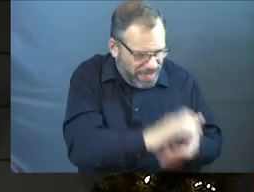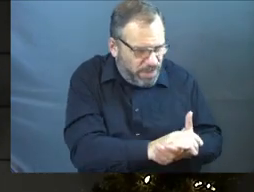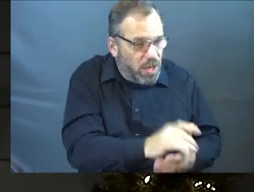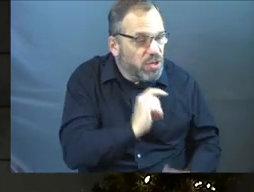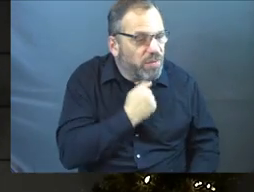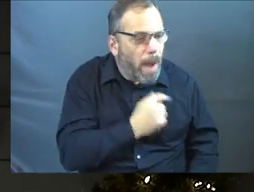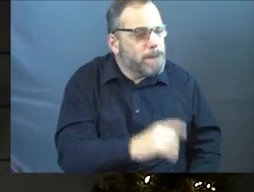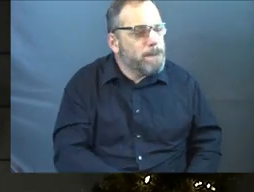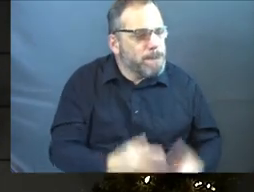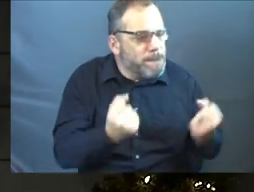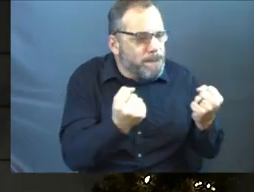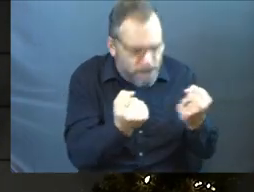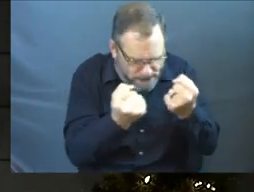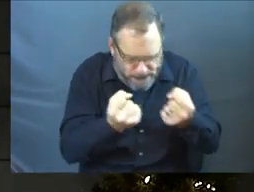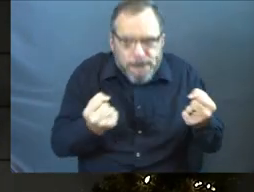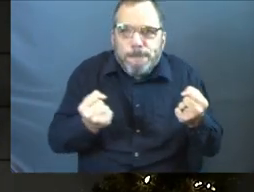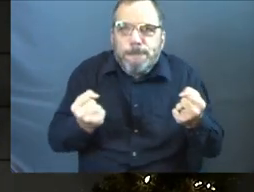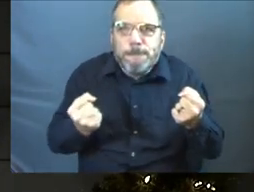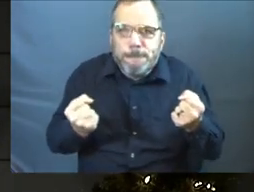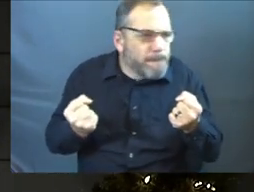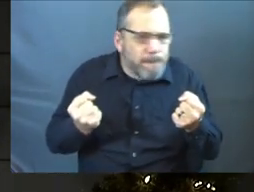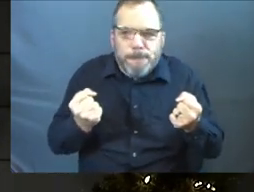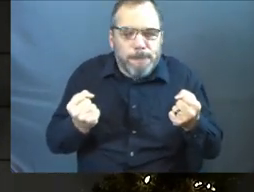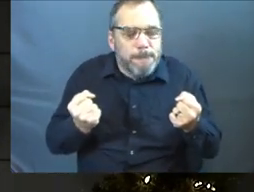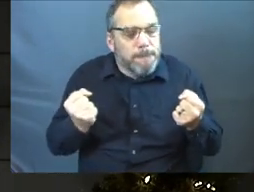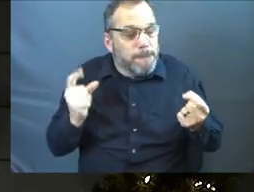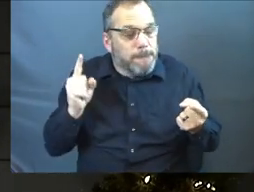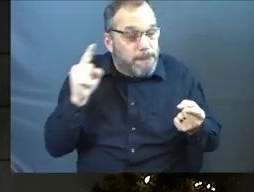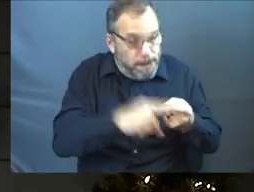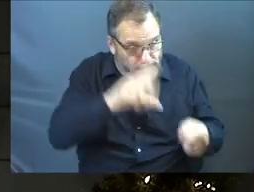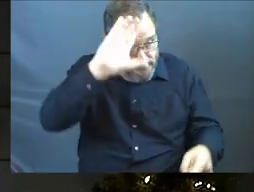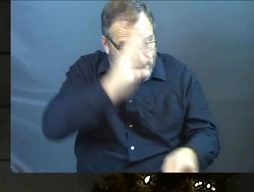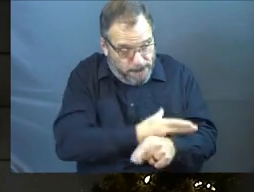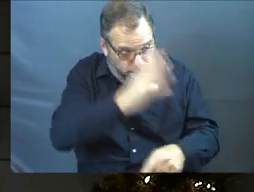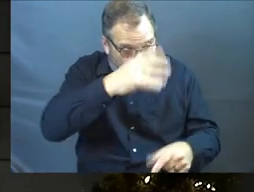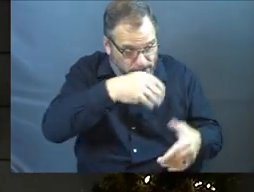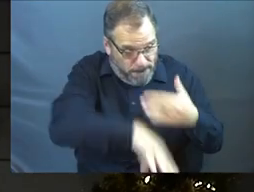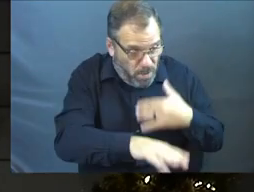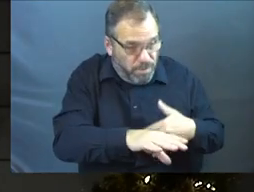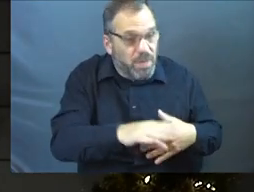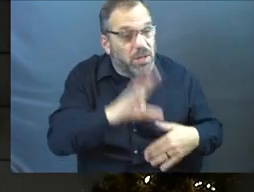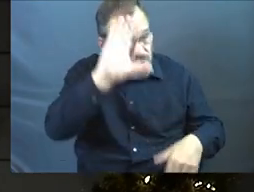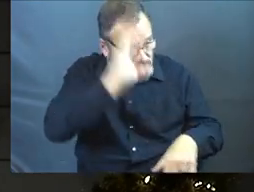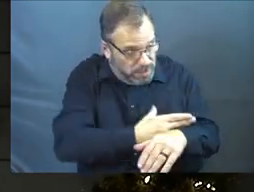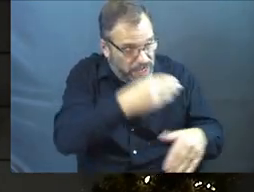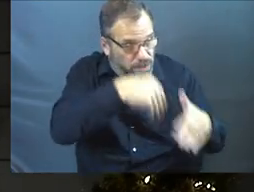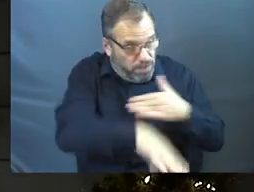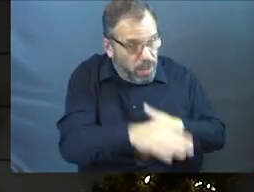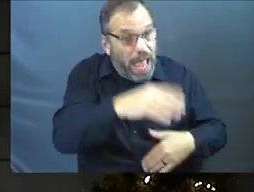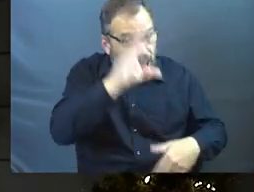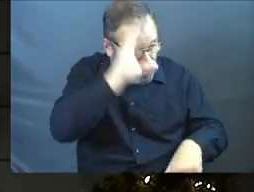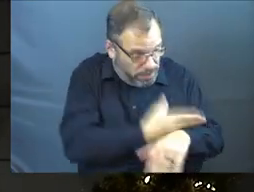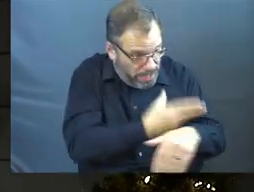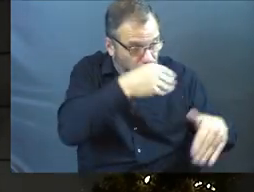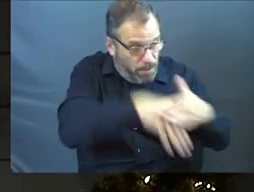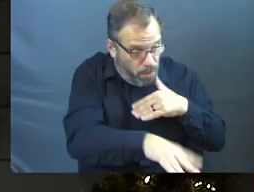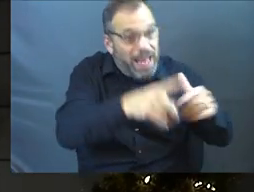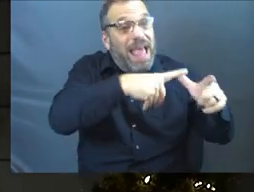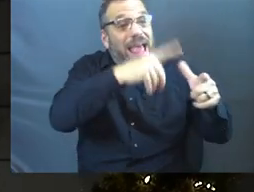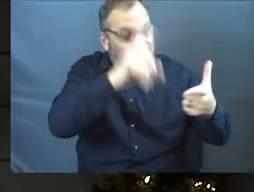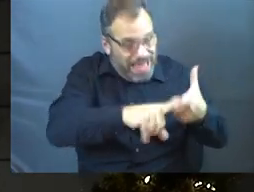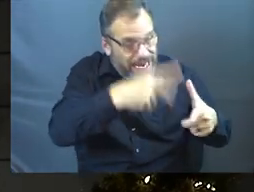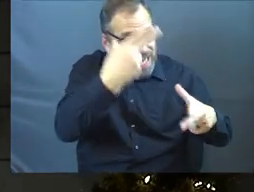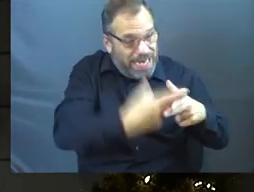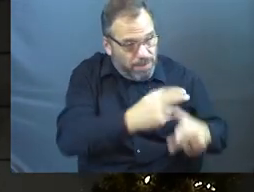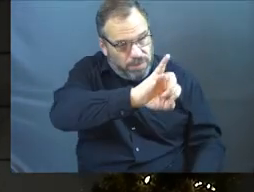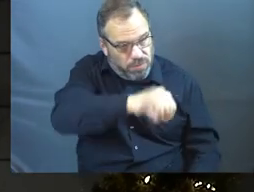voice away. I don't know what, you know, I'm going to take it away until the day that your son is born. That's right. It's a son. And when you have the son, you're going to